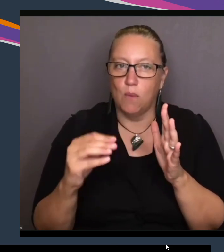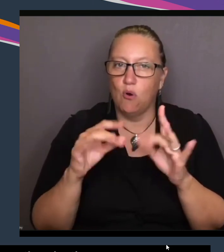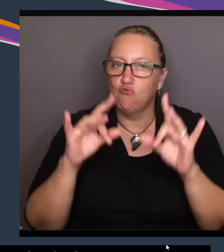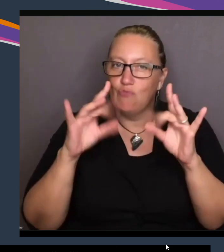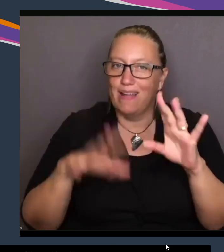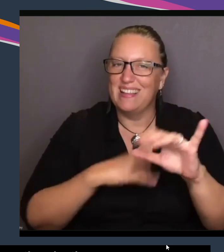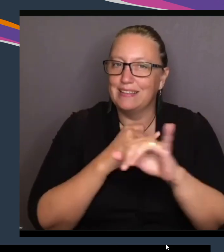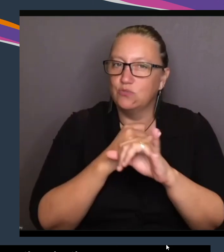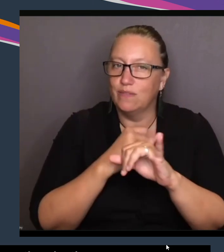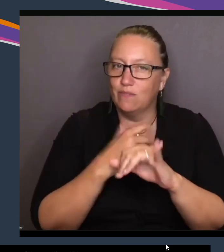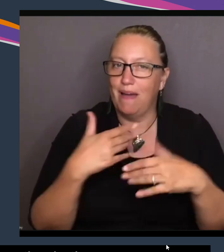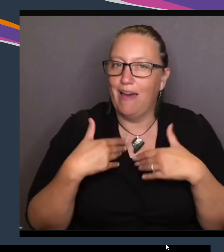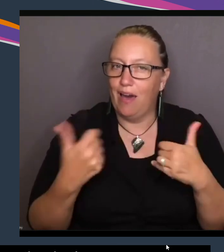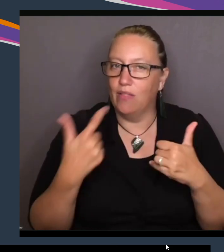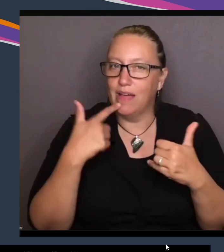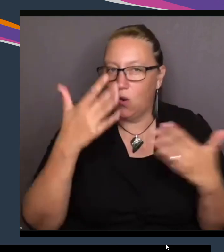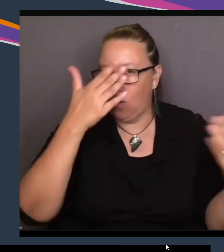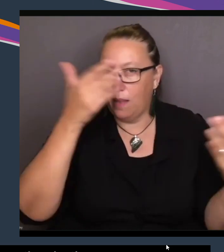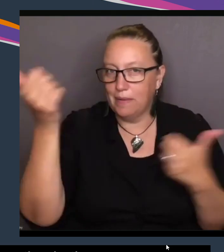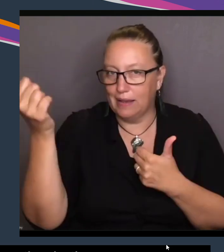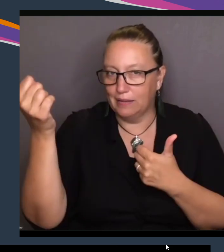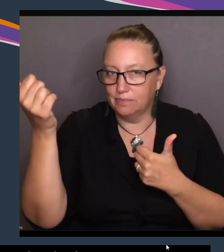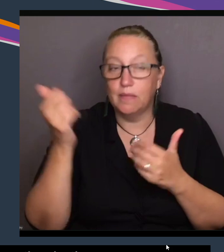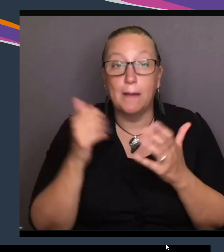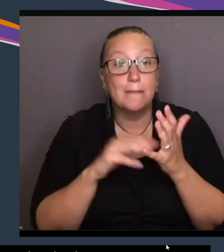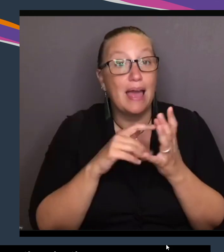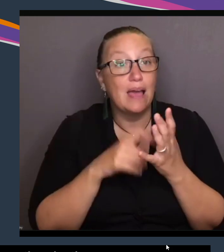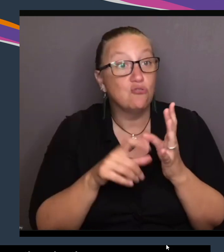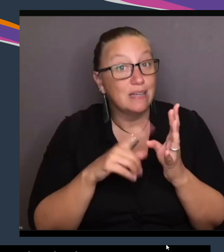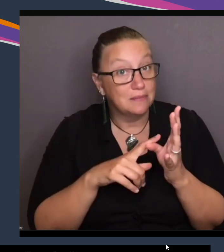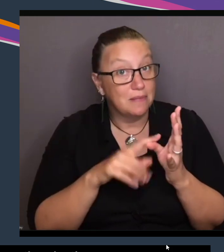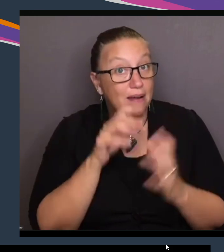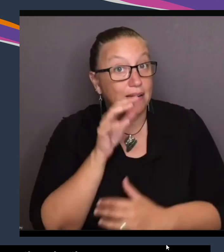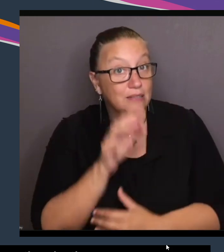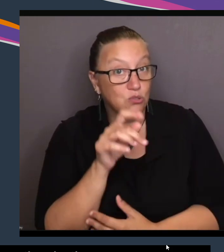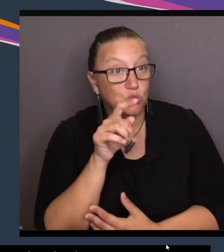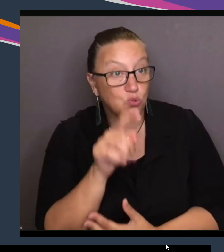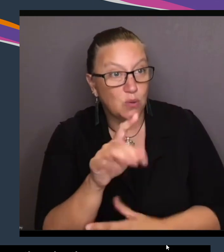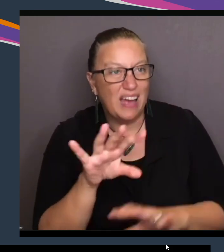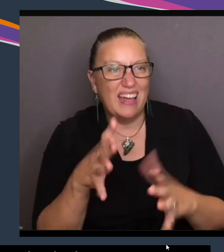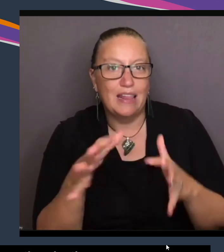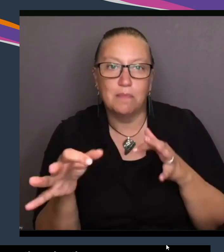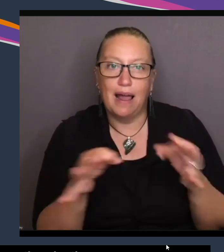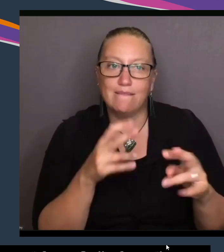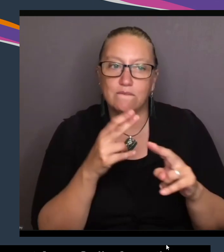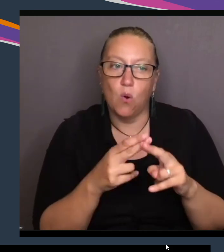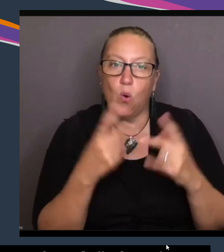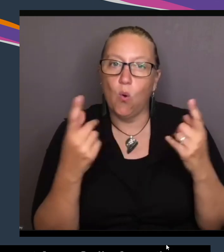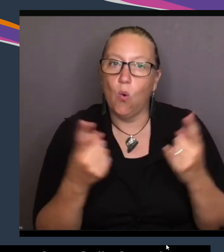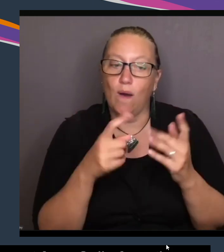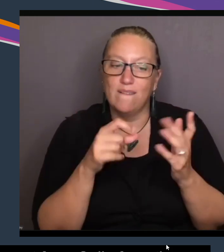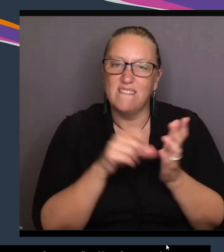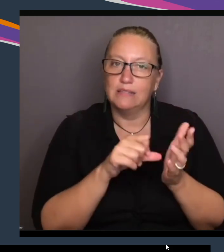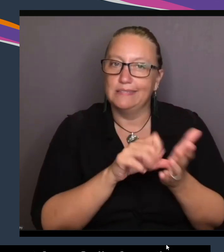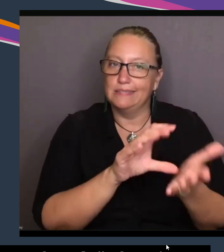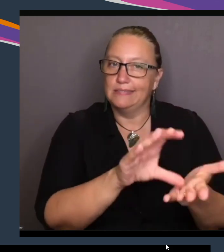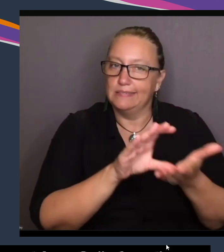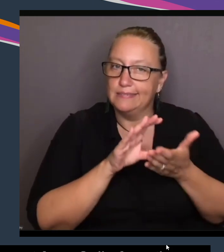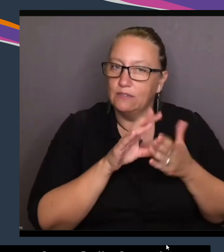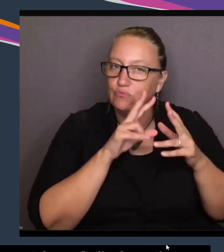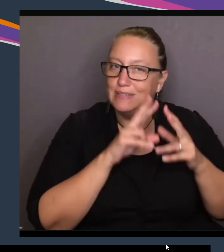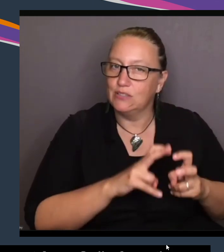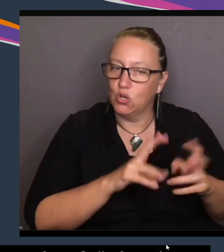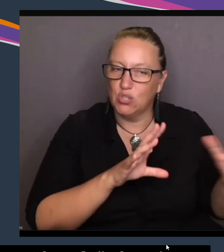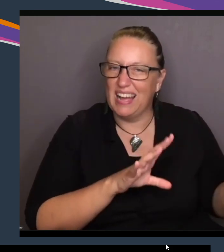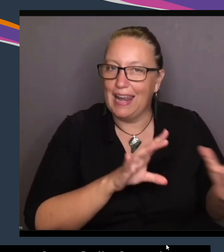Wellbeing. So Mary, are there any plans for connecting the funded research to decision makers who